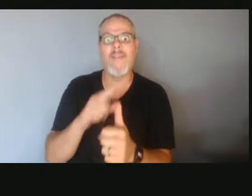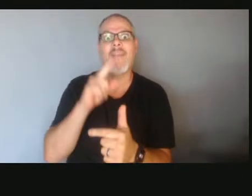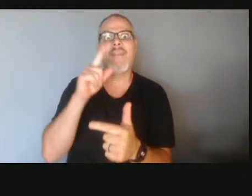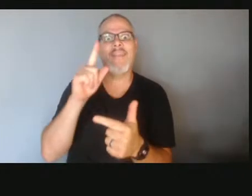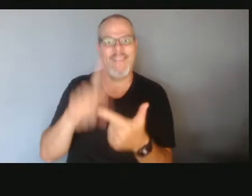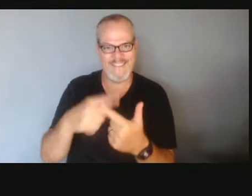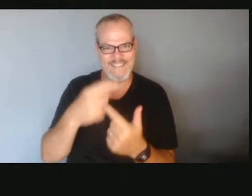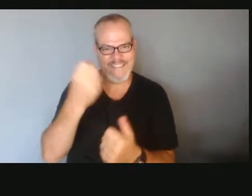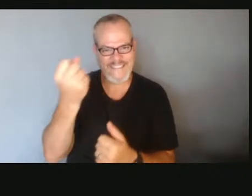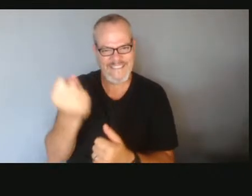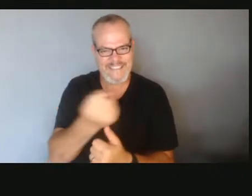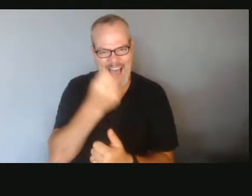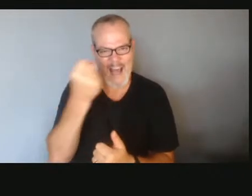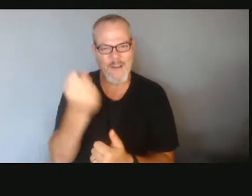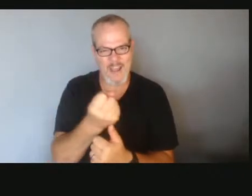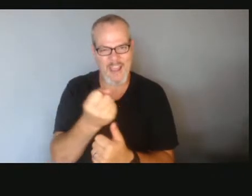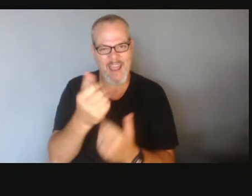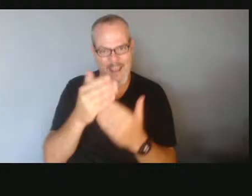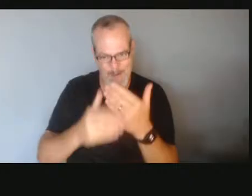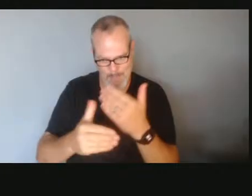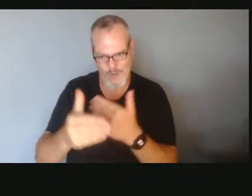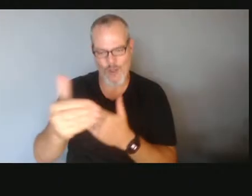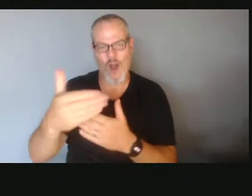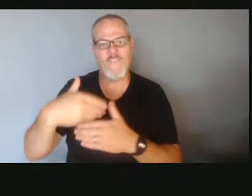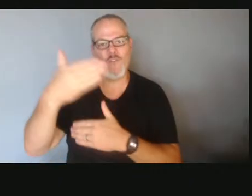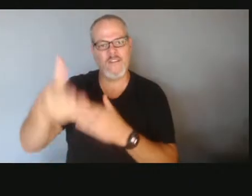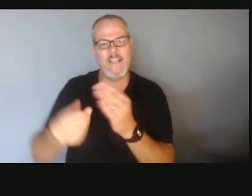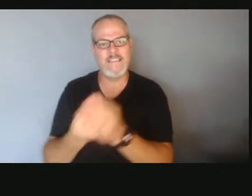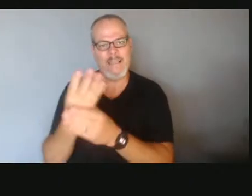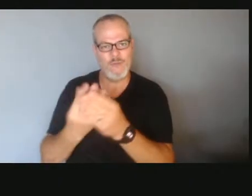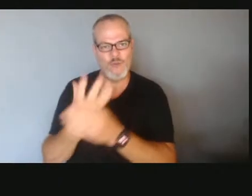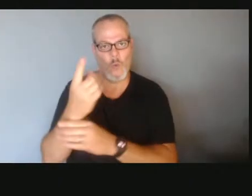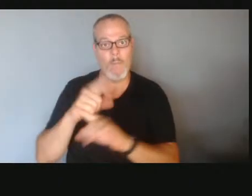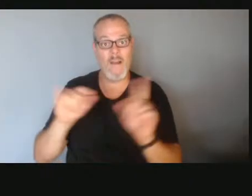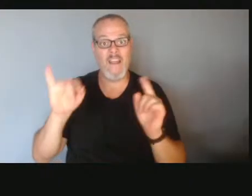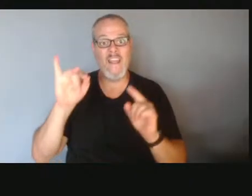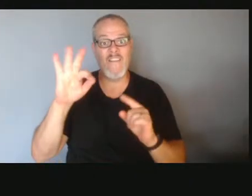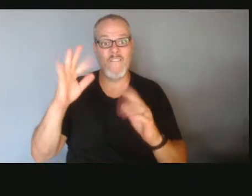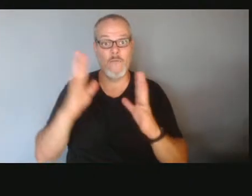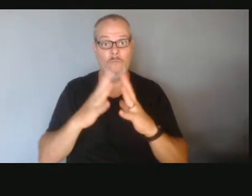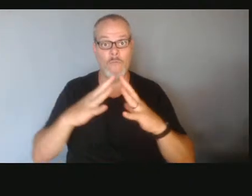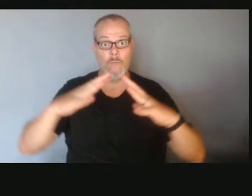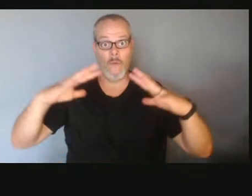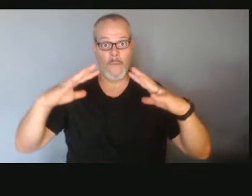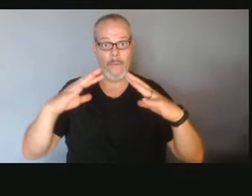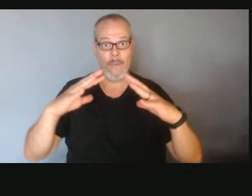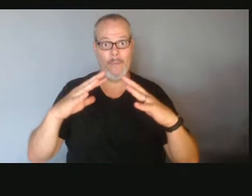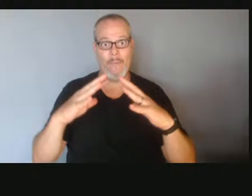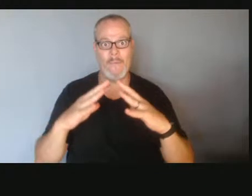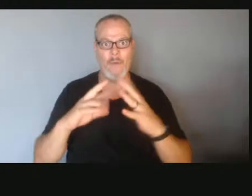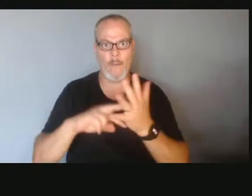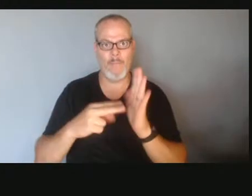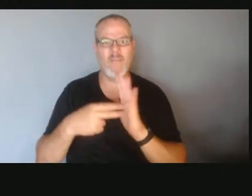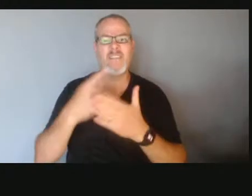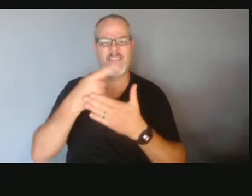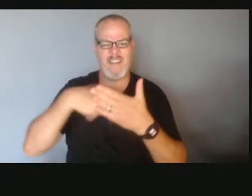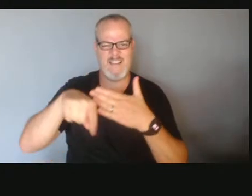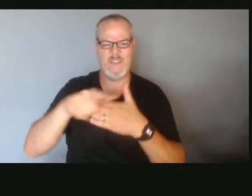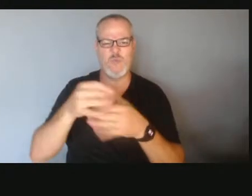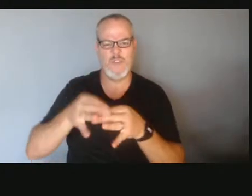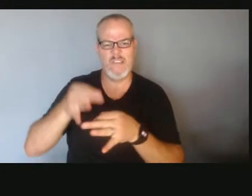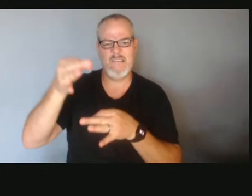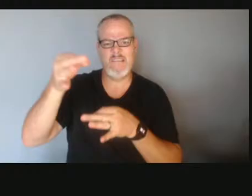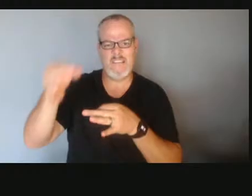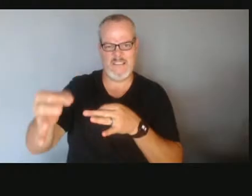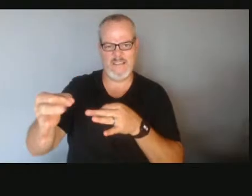beyond for the onset of the episode. But if we do flatten out, then it would be even further, more likely into next week.